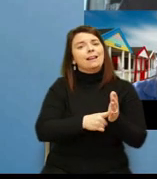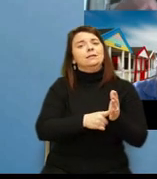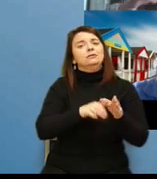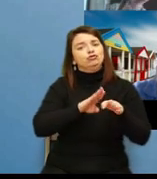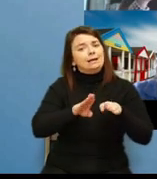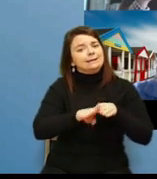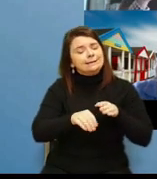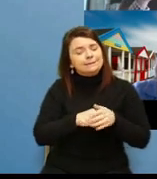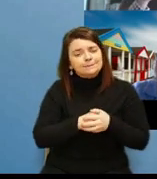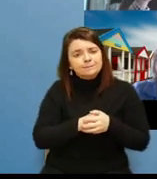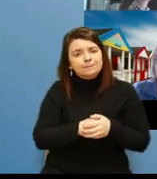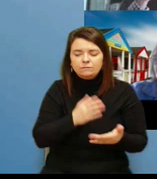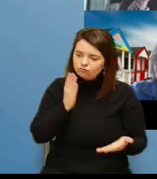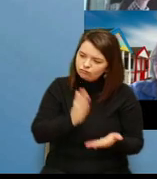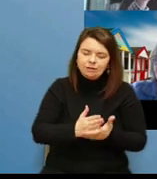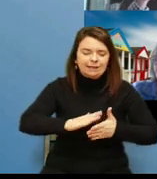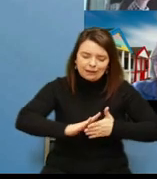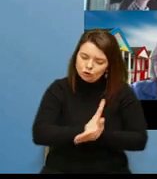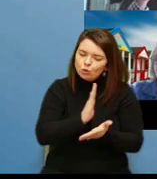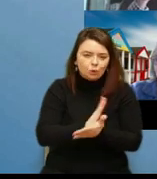BSL training.